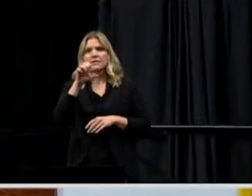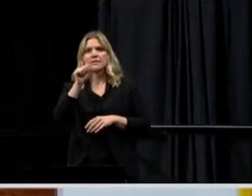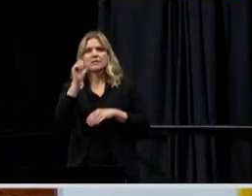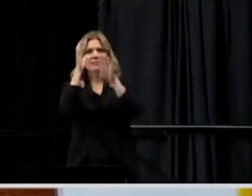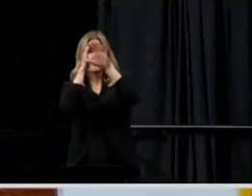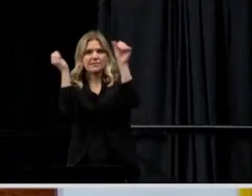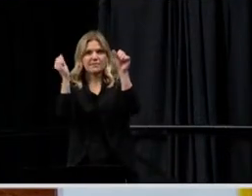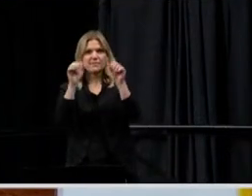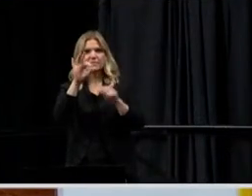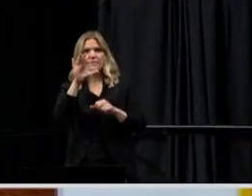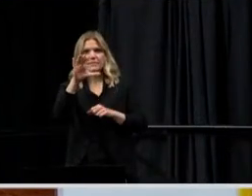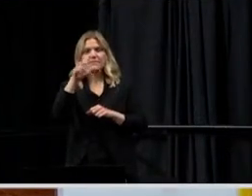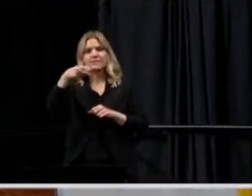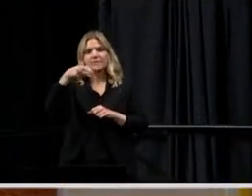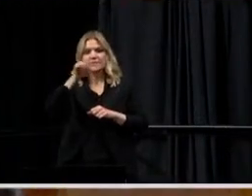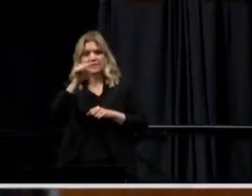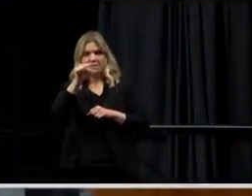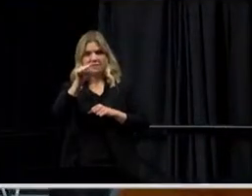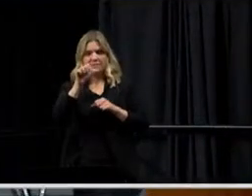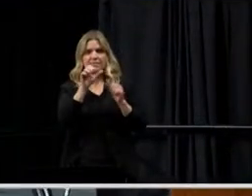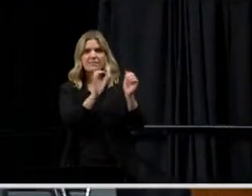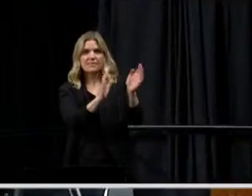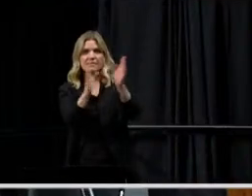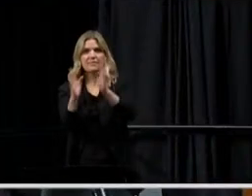Superintendent, Fay County Public Schools.